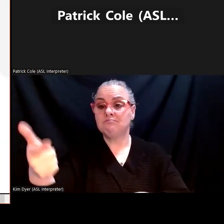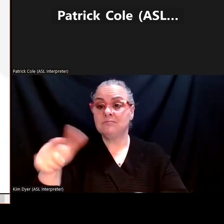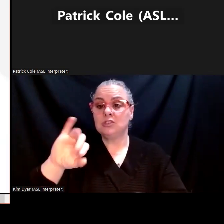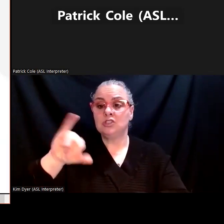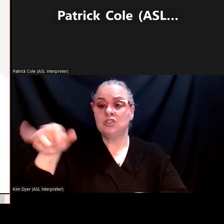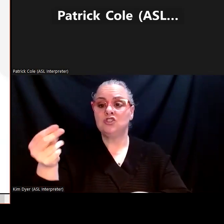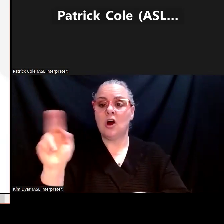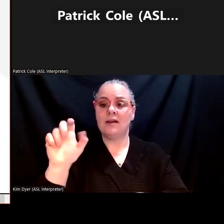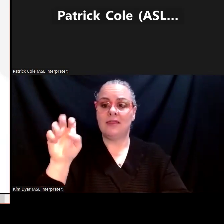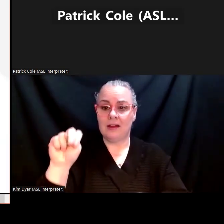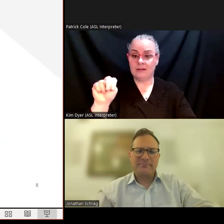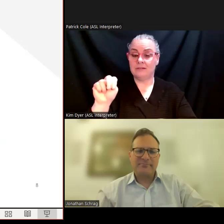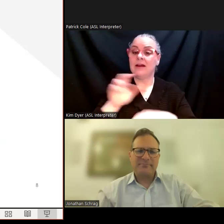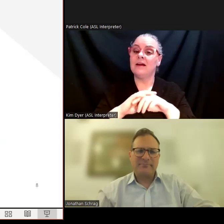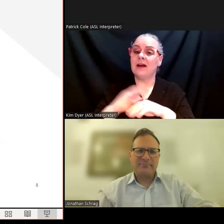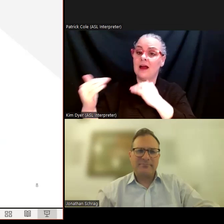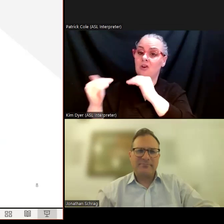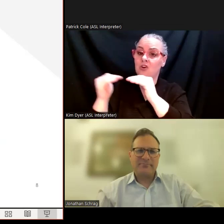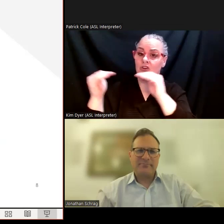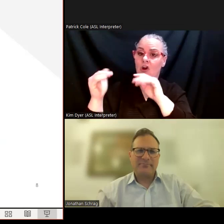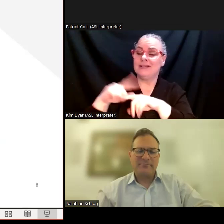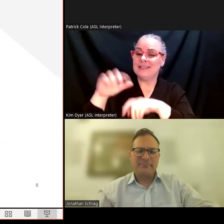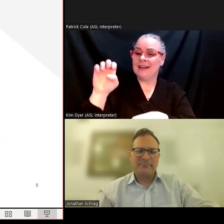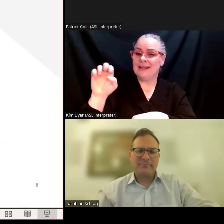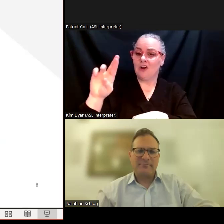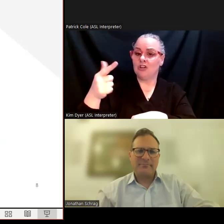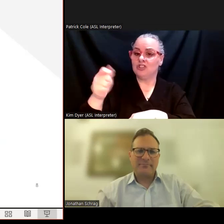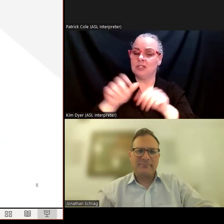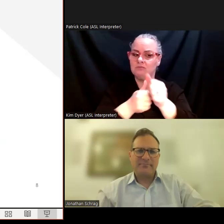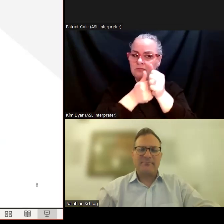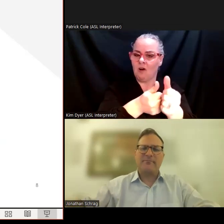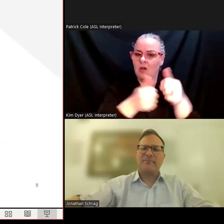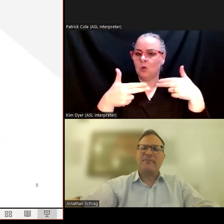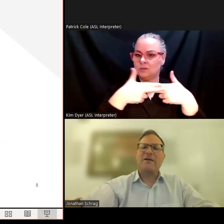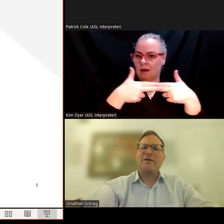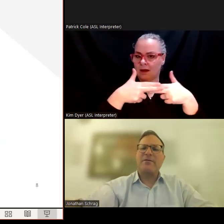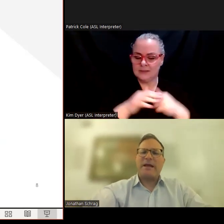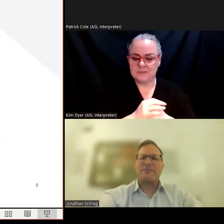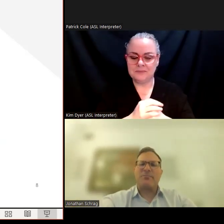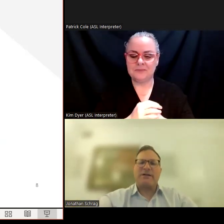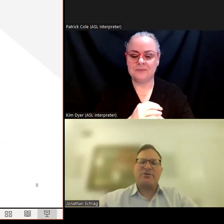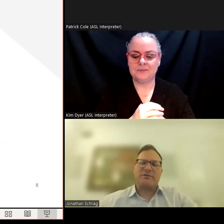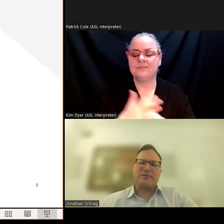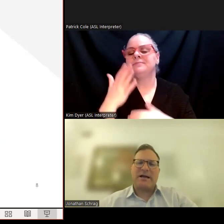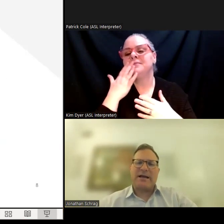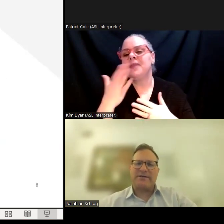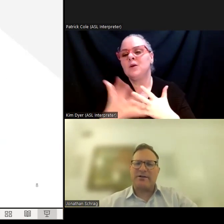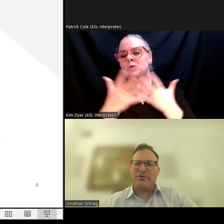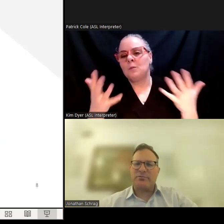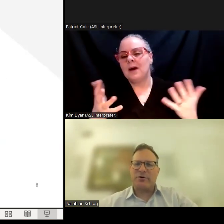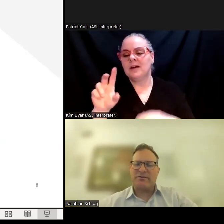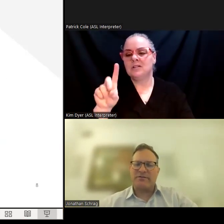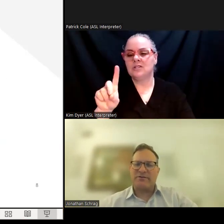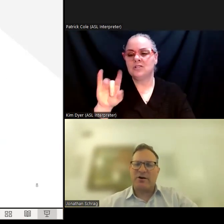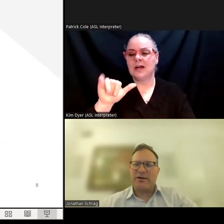Jonathan, and our colleagues at ERG will share slides for us. So over to you, Jonathan. Thanks so much. Diana's going